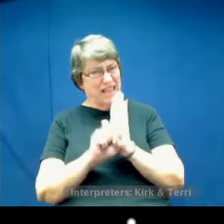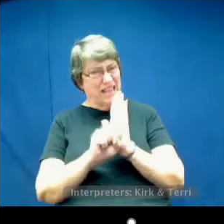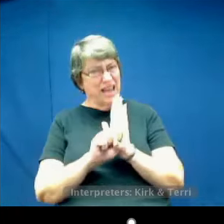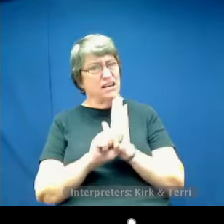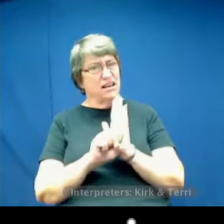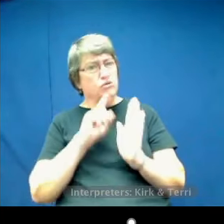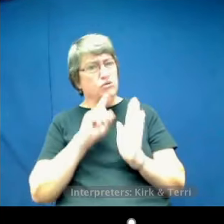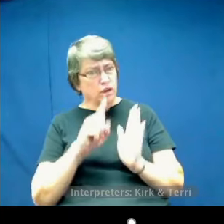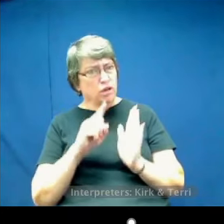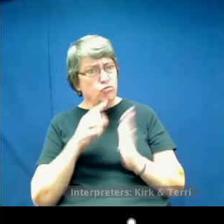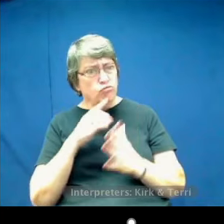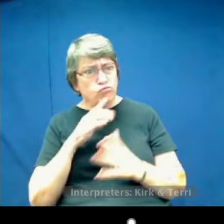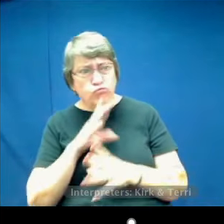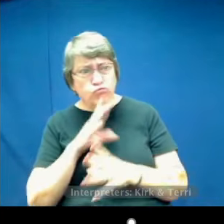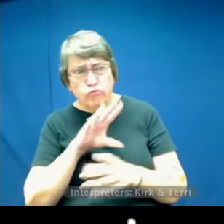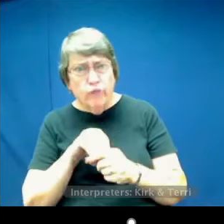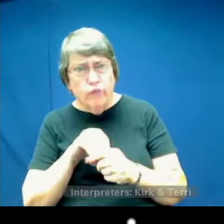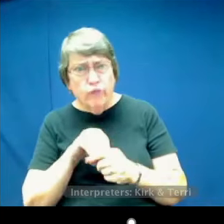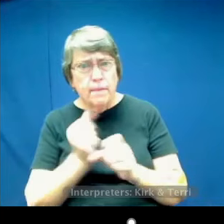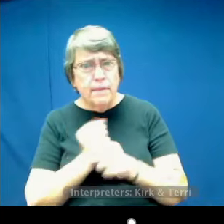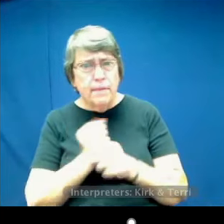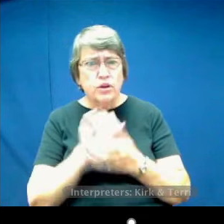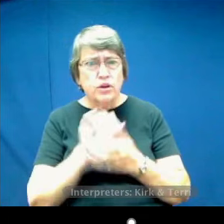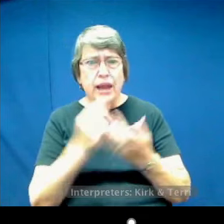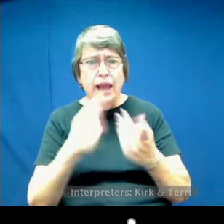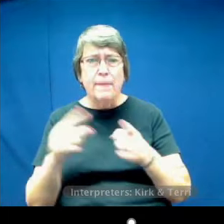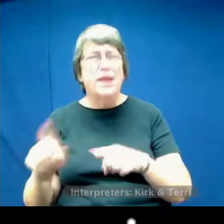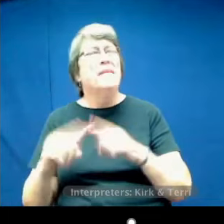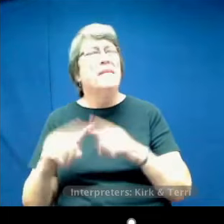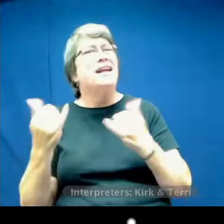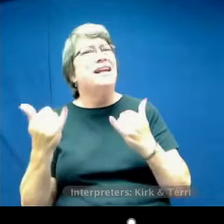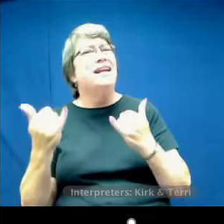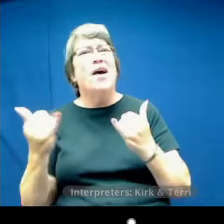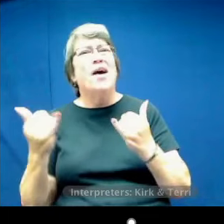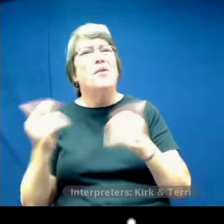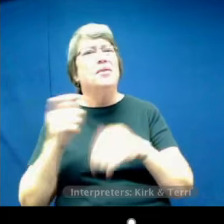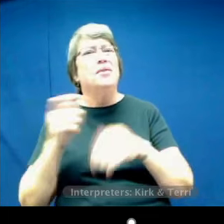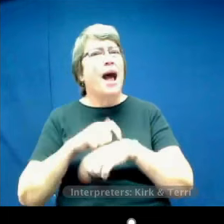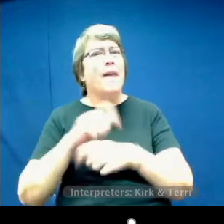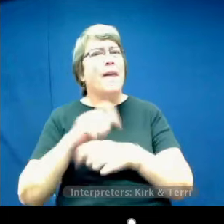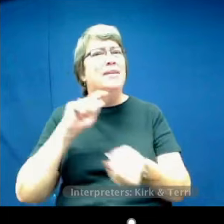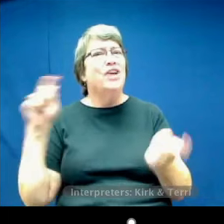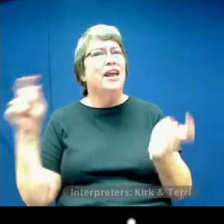happen. As times have changed, states have created what's called a